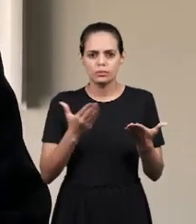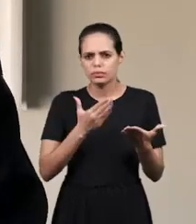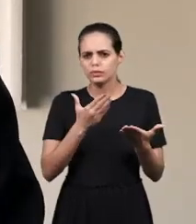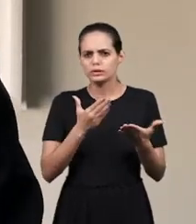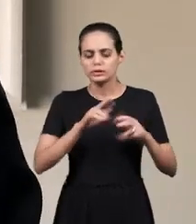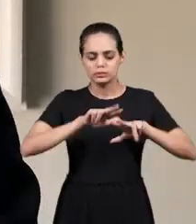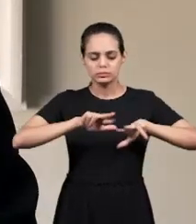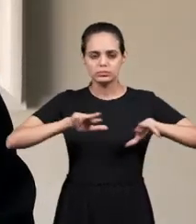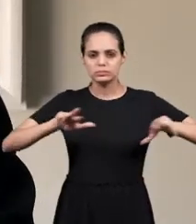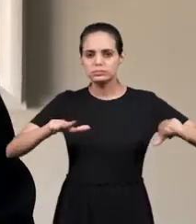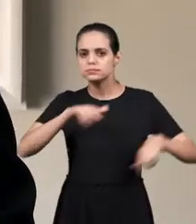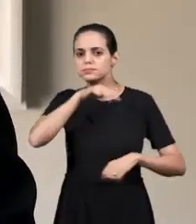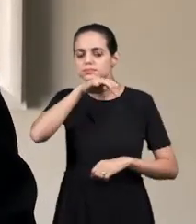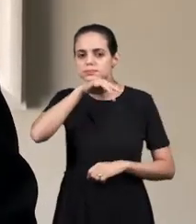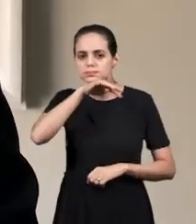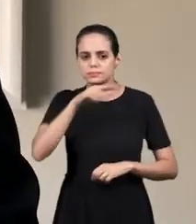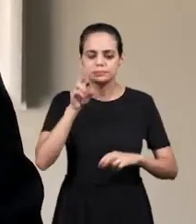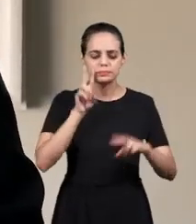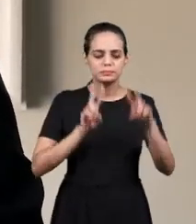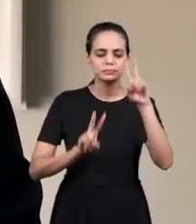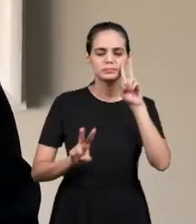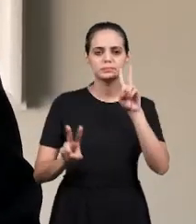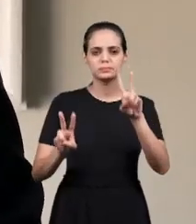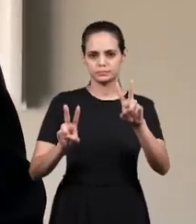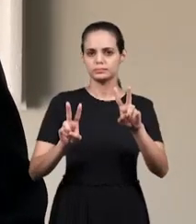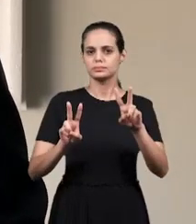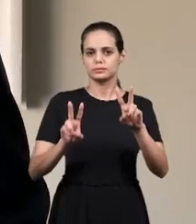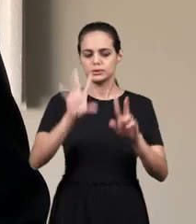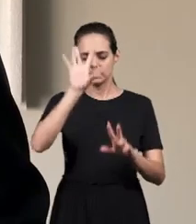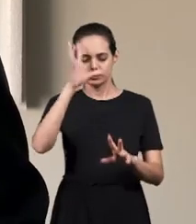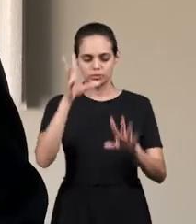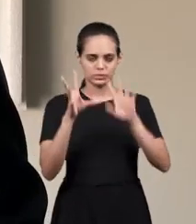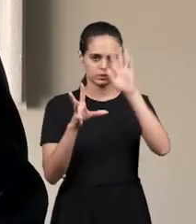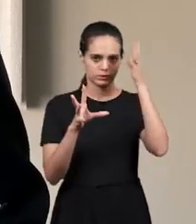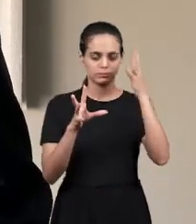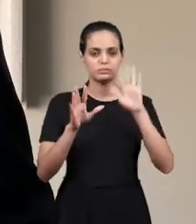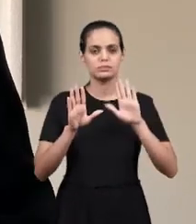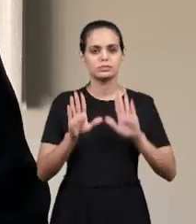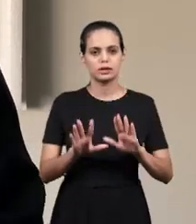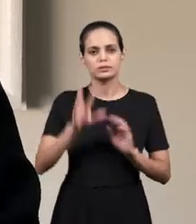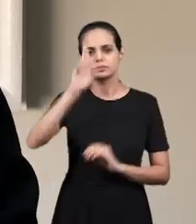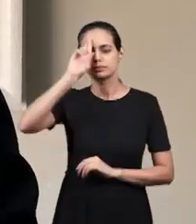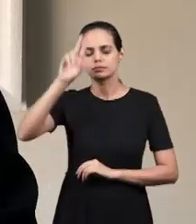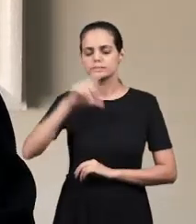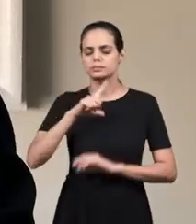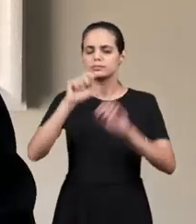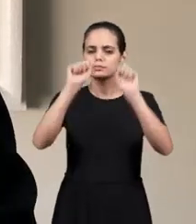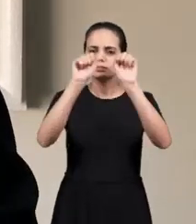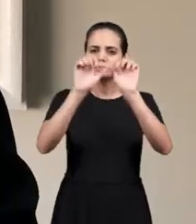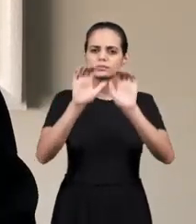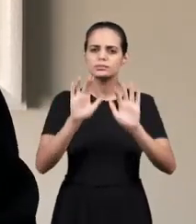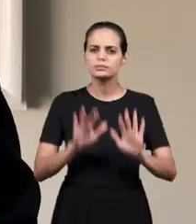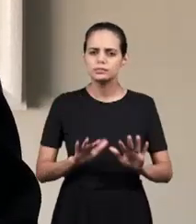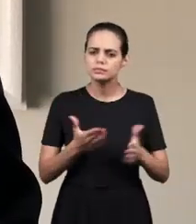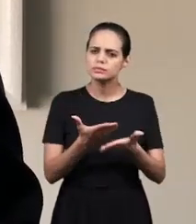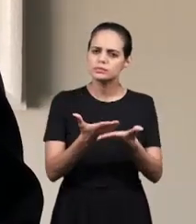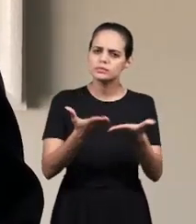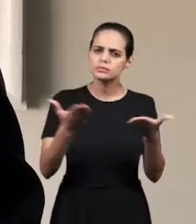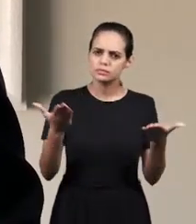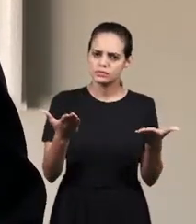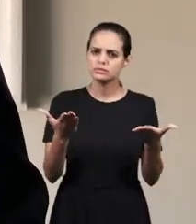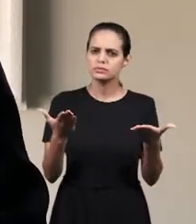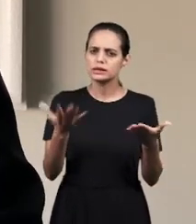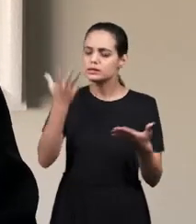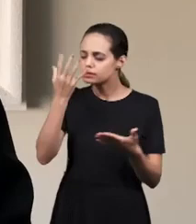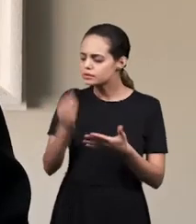we're testifying of these things. But the Lord has a blessing for those who fear him, those who hear the voice of the Lord Jesus. The Lord has a blessing for those